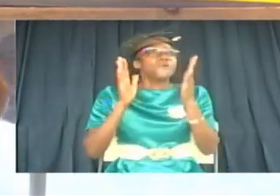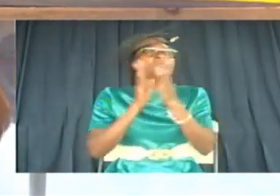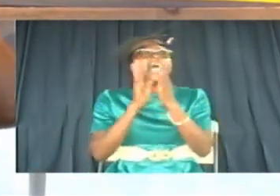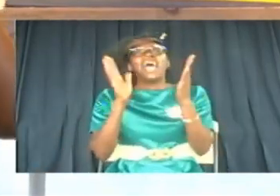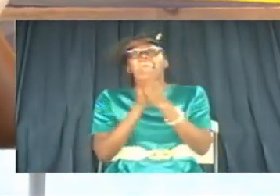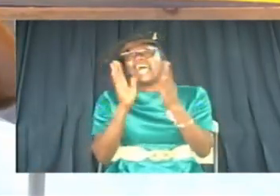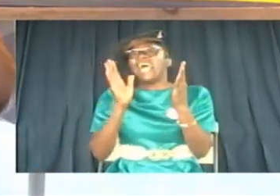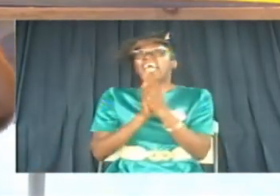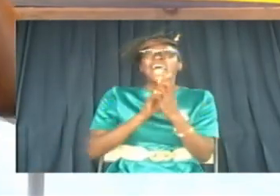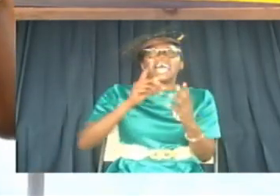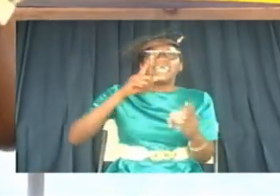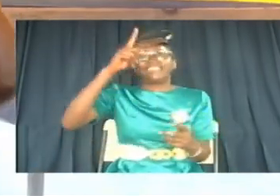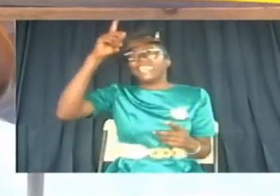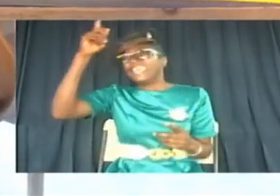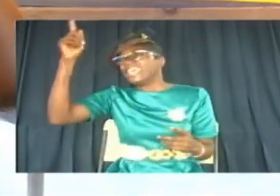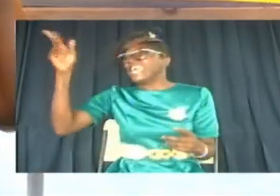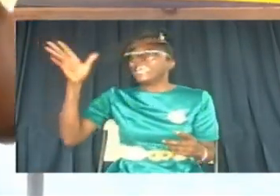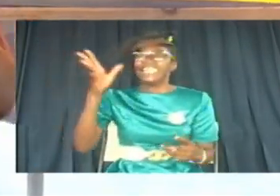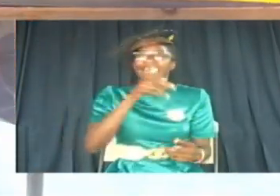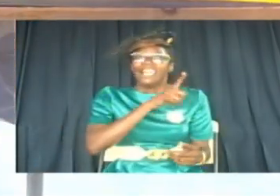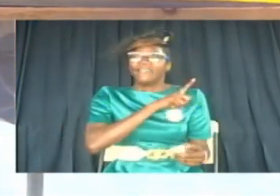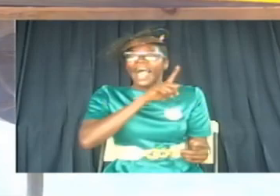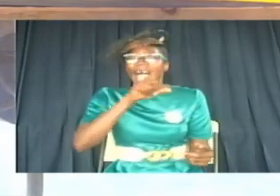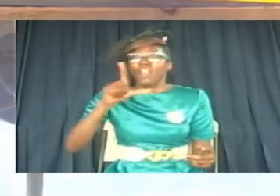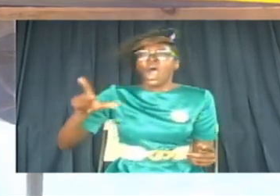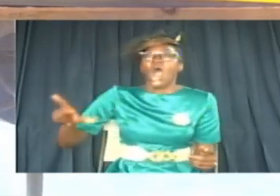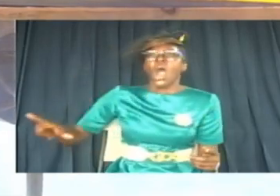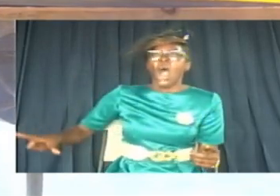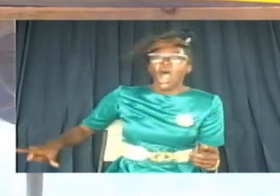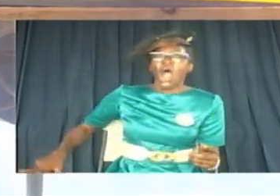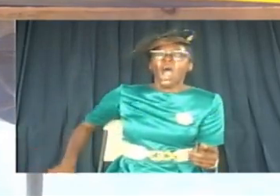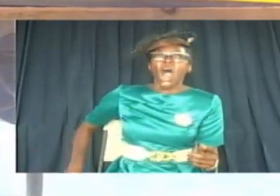Lord. Praise the